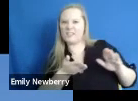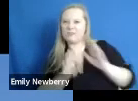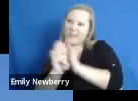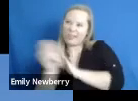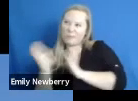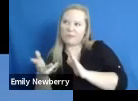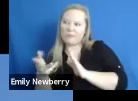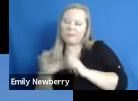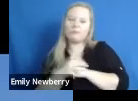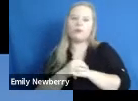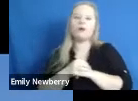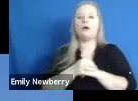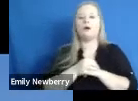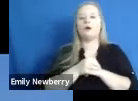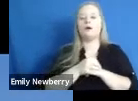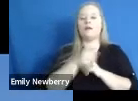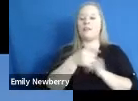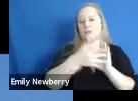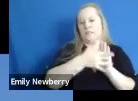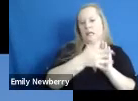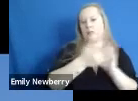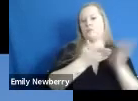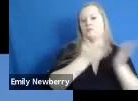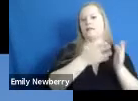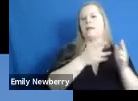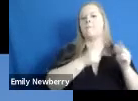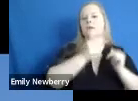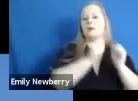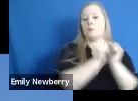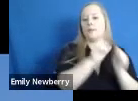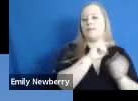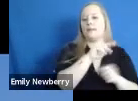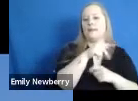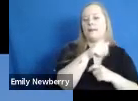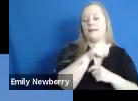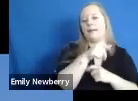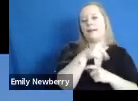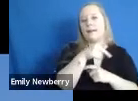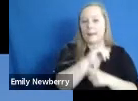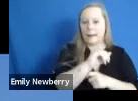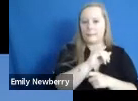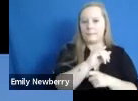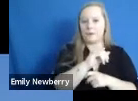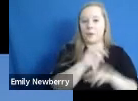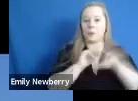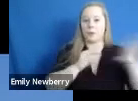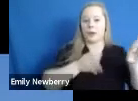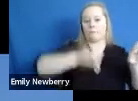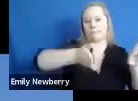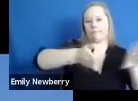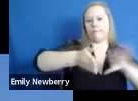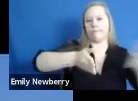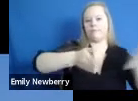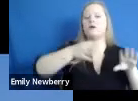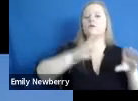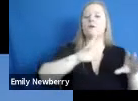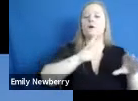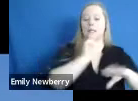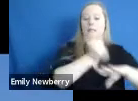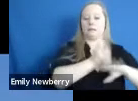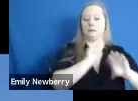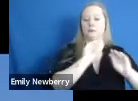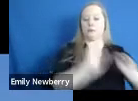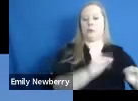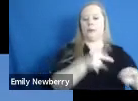The technical services side, they deal with the NAPI side of that, the right side of that line. These guys are doing a pivot install right now with the